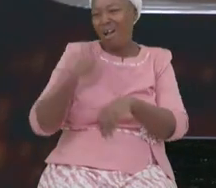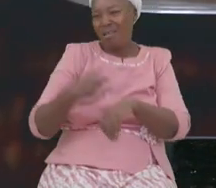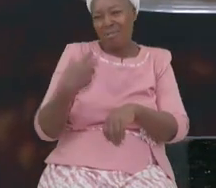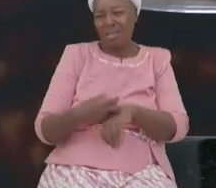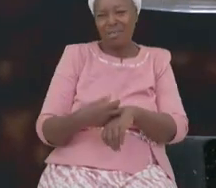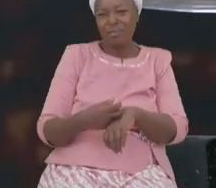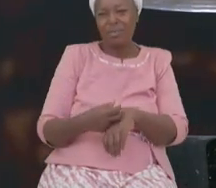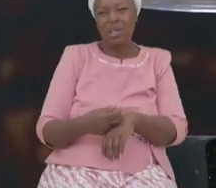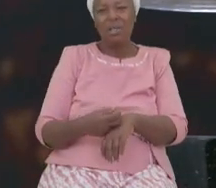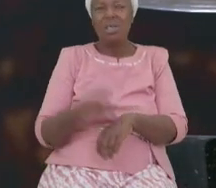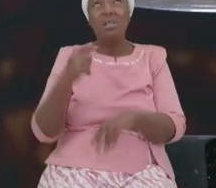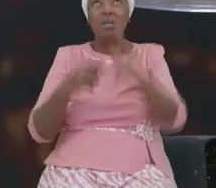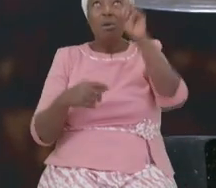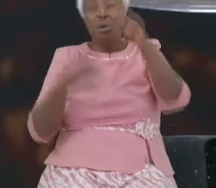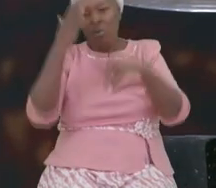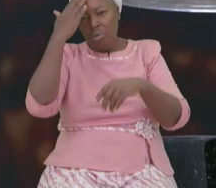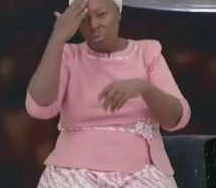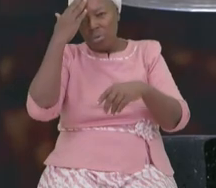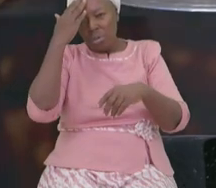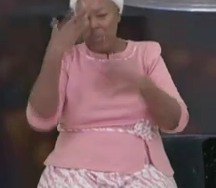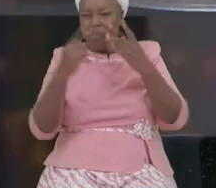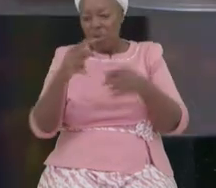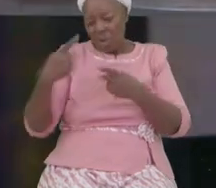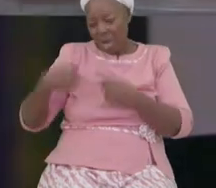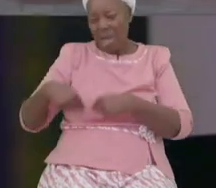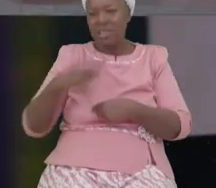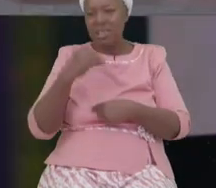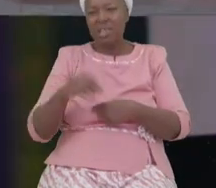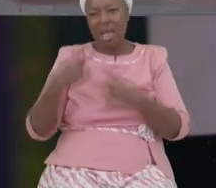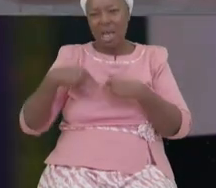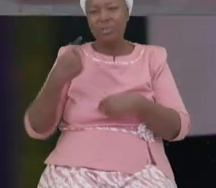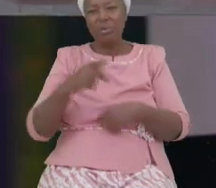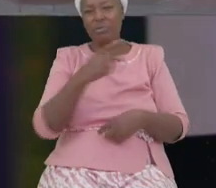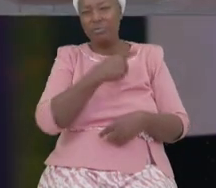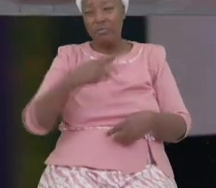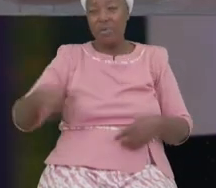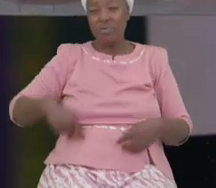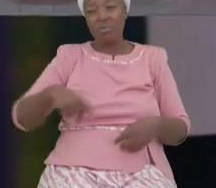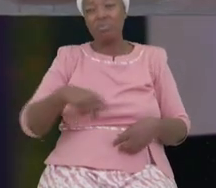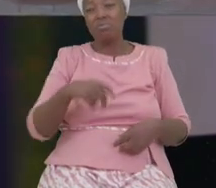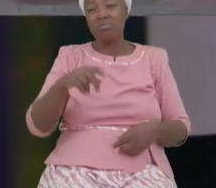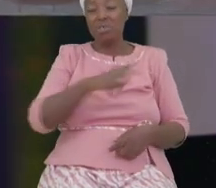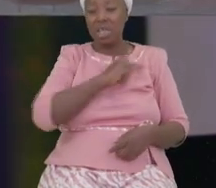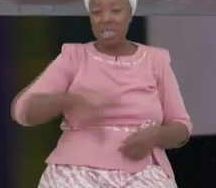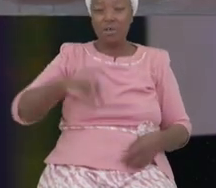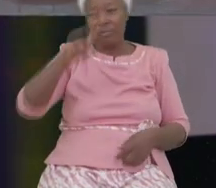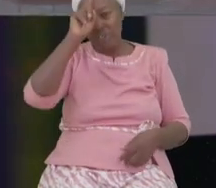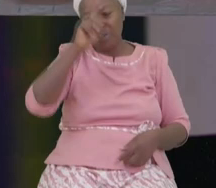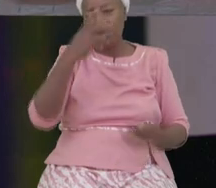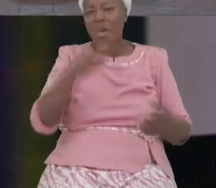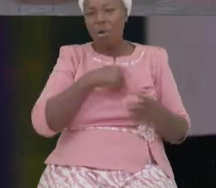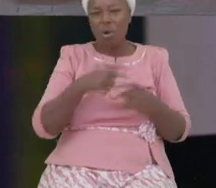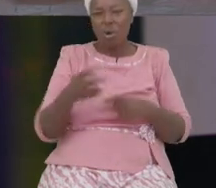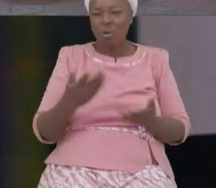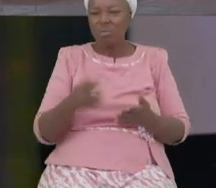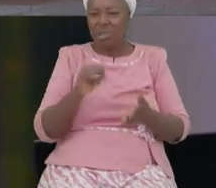the heart is the heart of Pharaoh or the heart of Paul the apostle. He